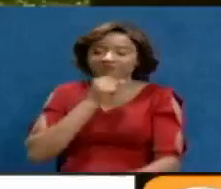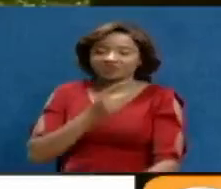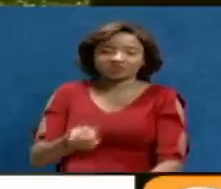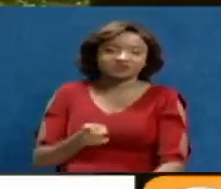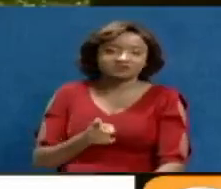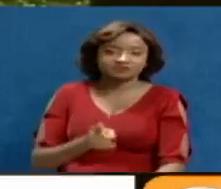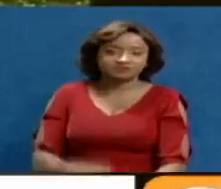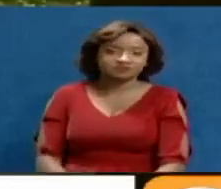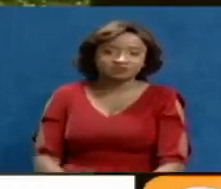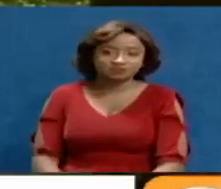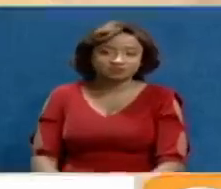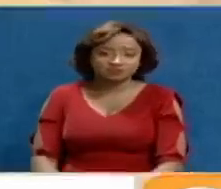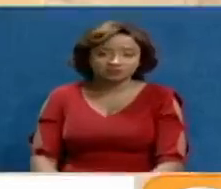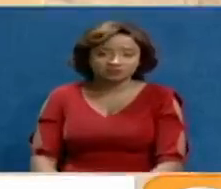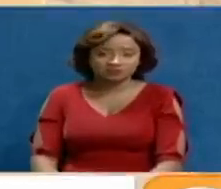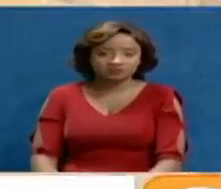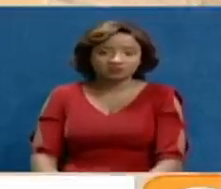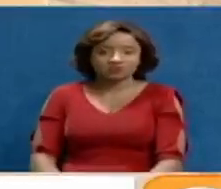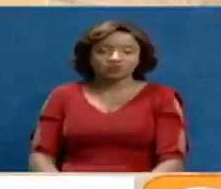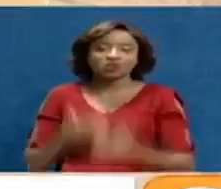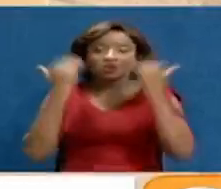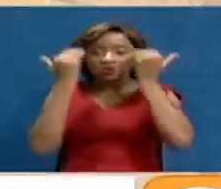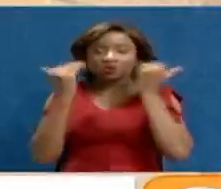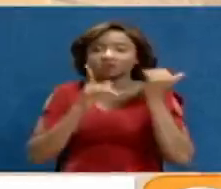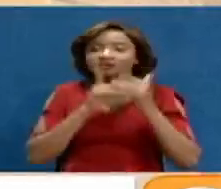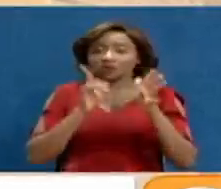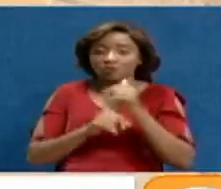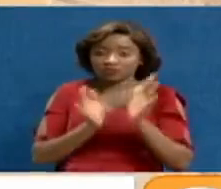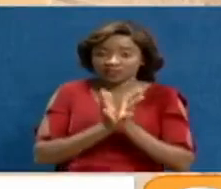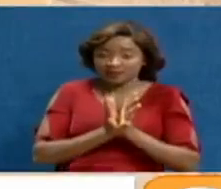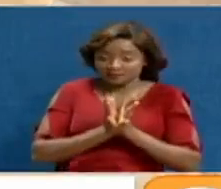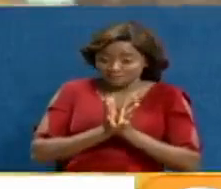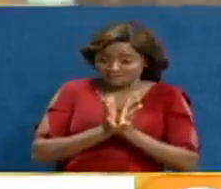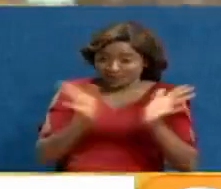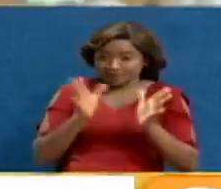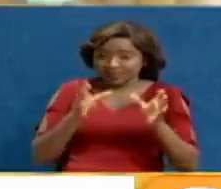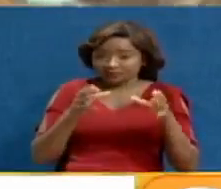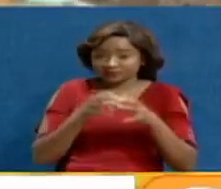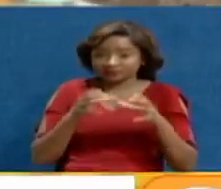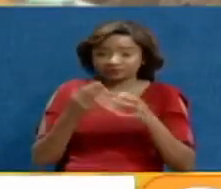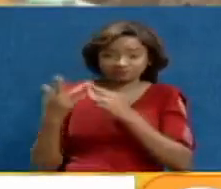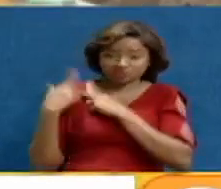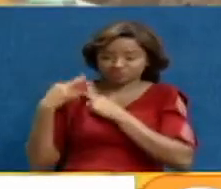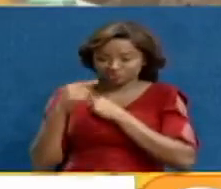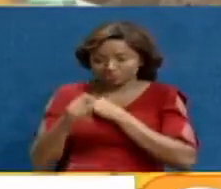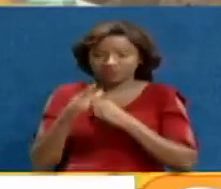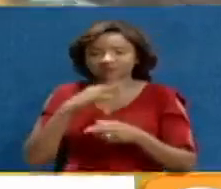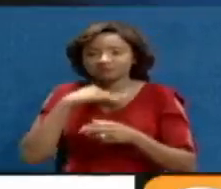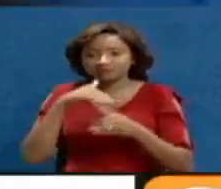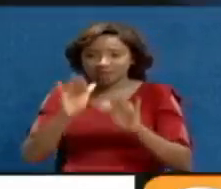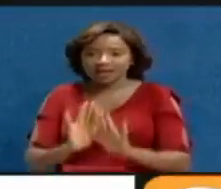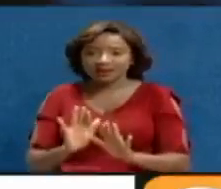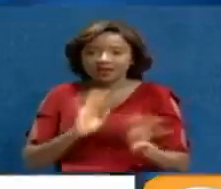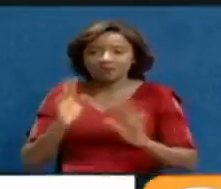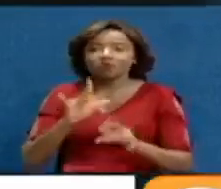family in favor of public interest. The court noted that the public organ responsible for the deceased interment confirmed